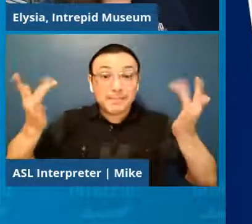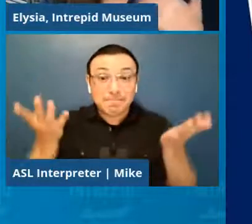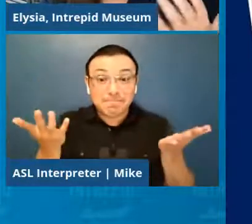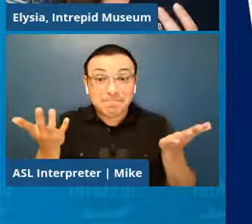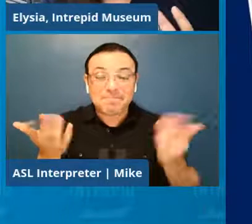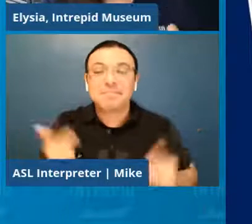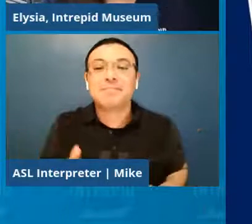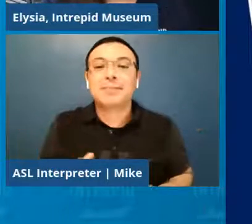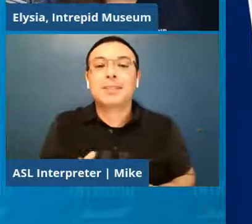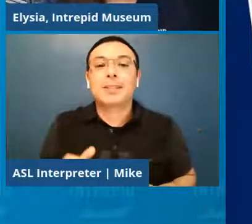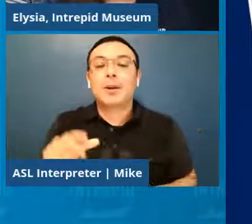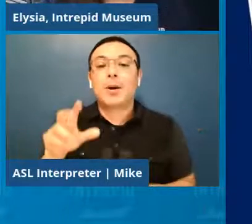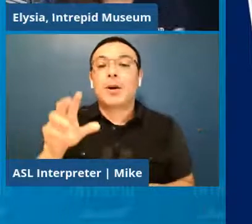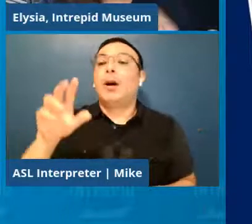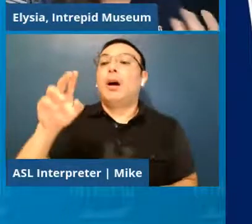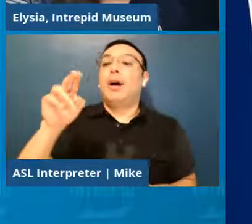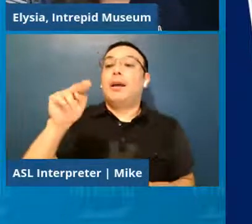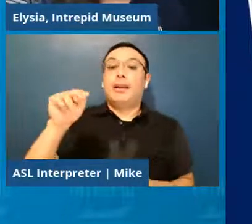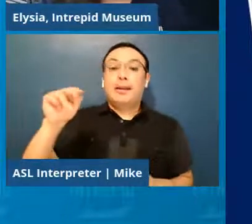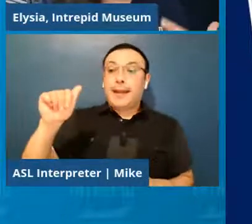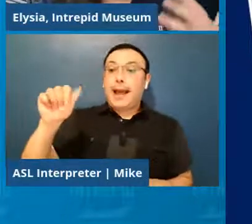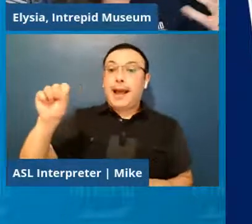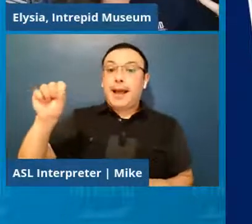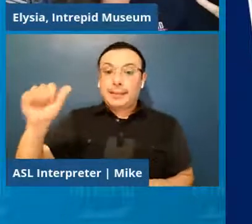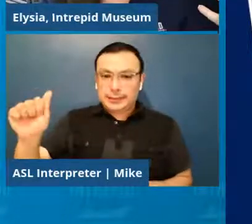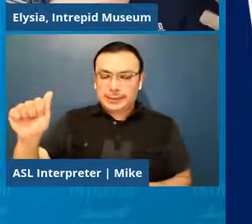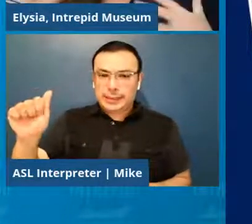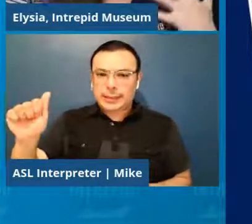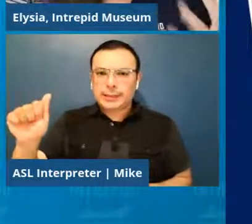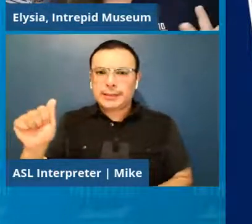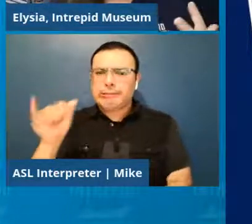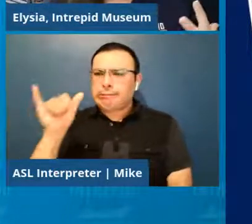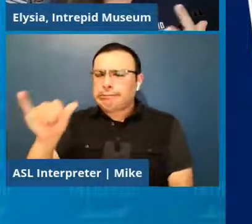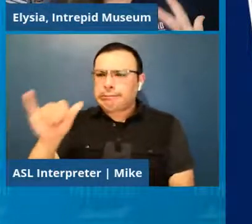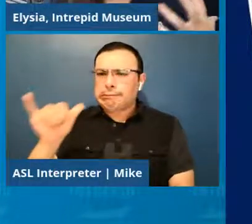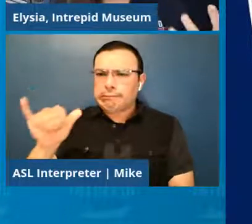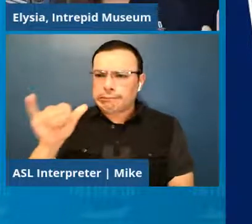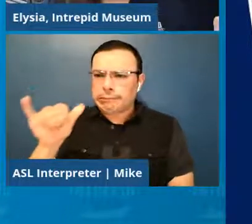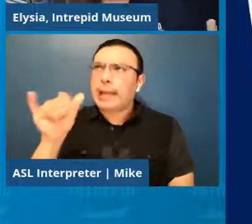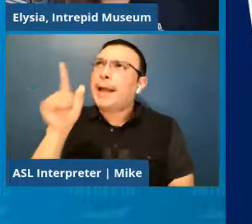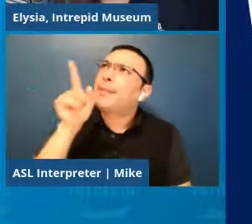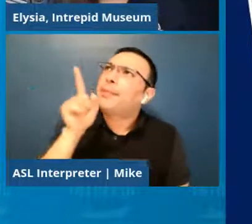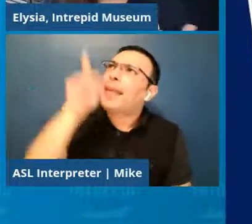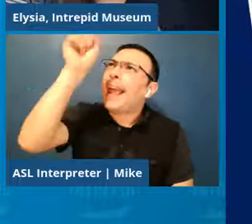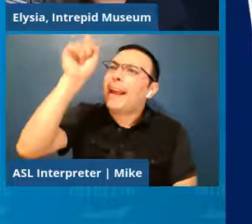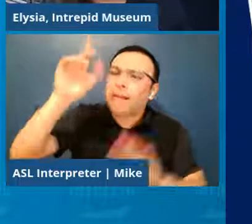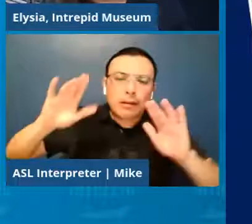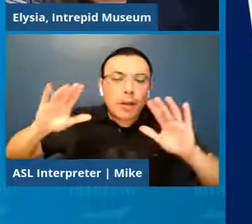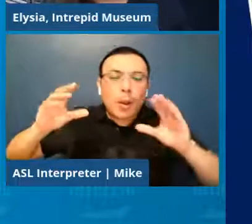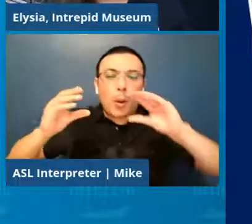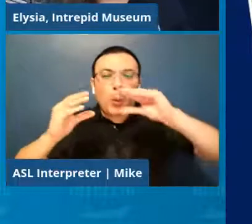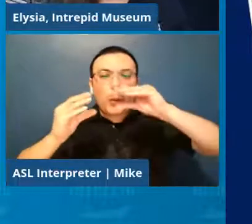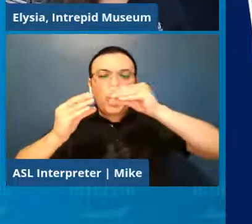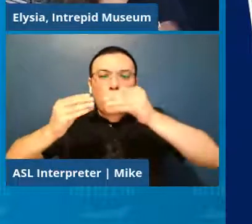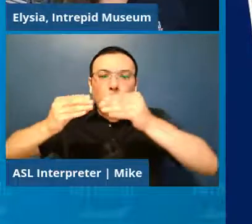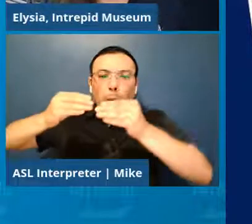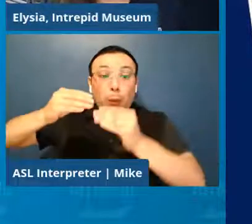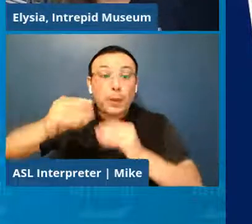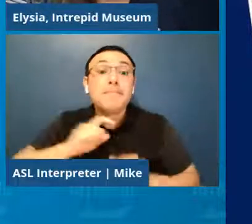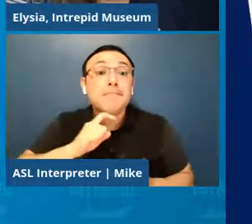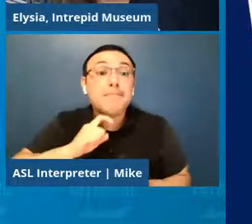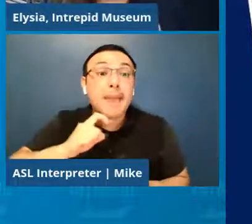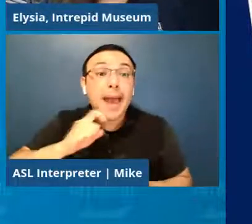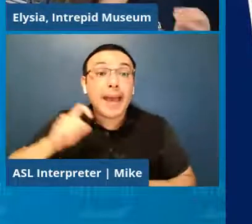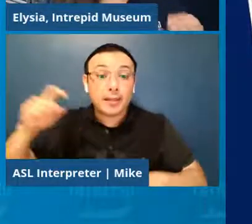to, have these properly packaged foods floating around in microgravity, this was going to be a problem. It could damage equipment or even worse,